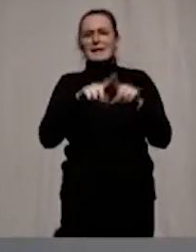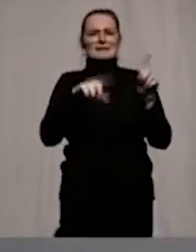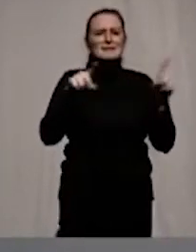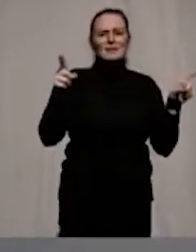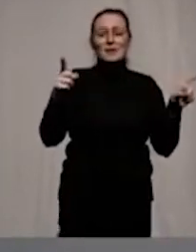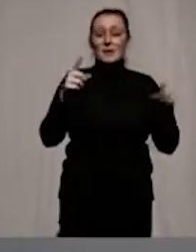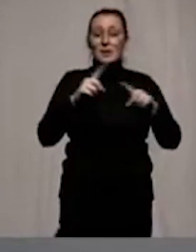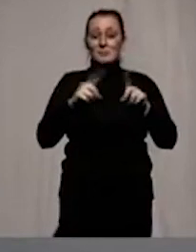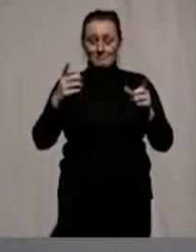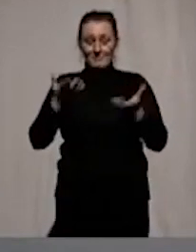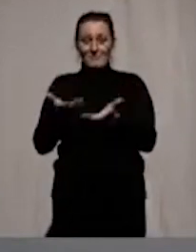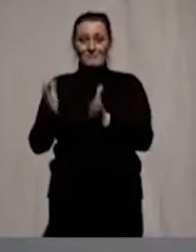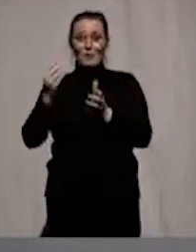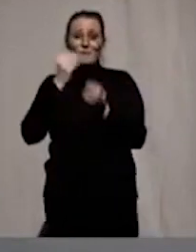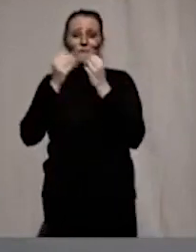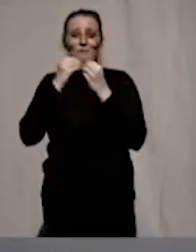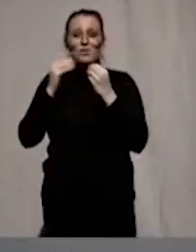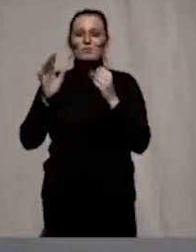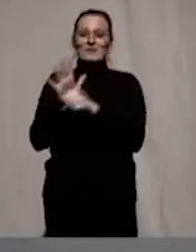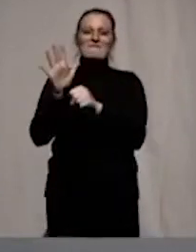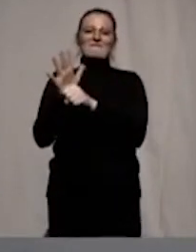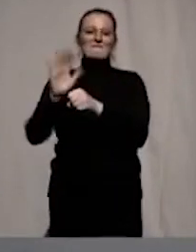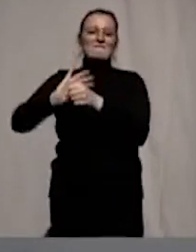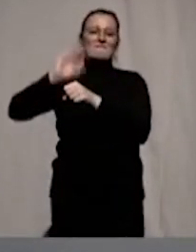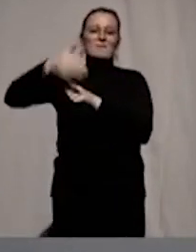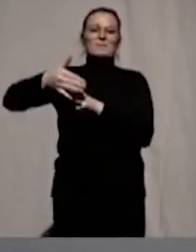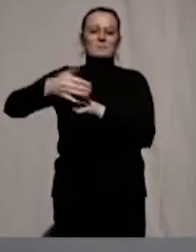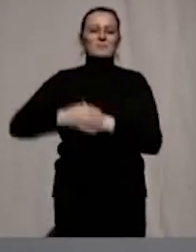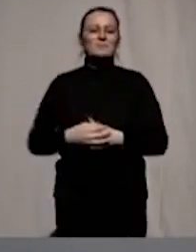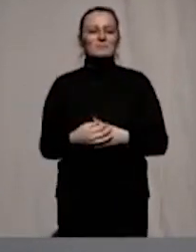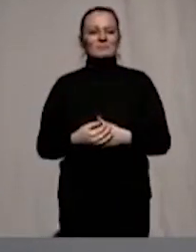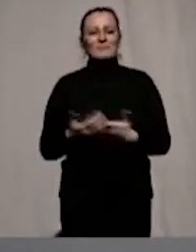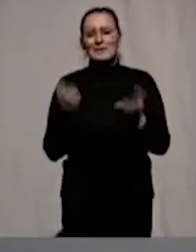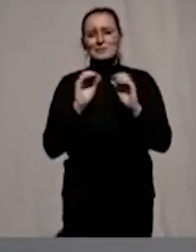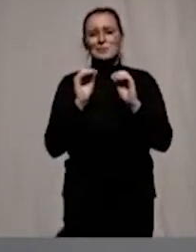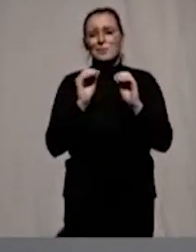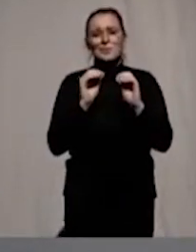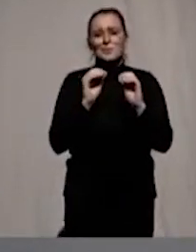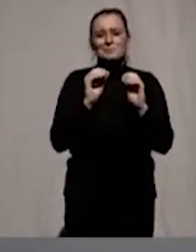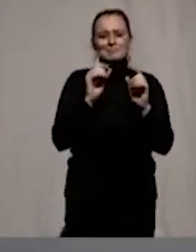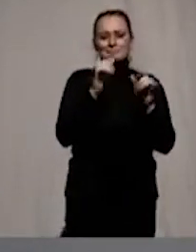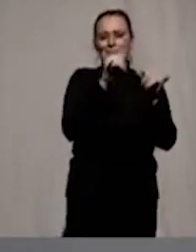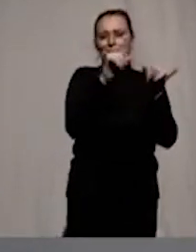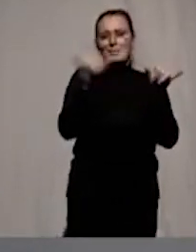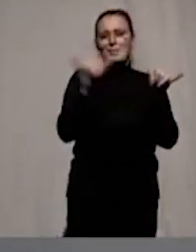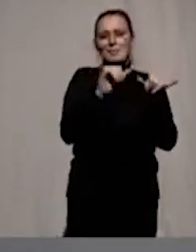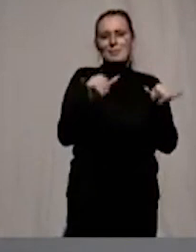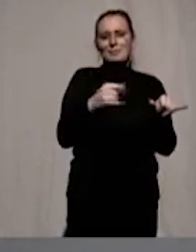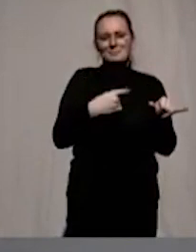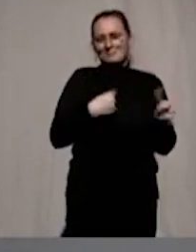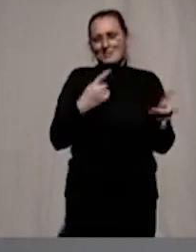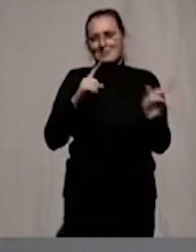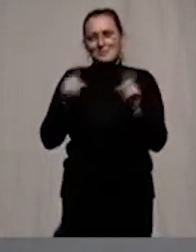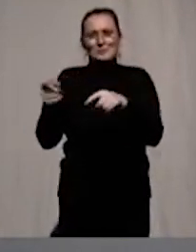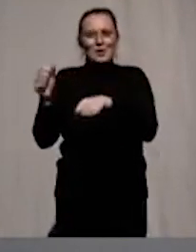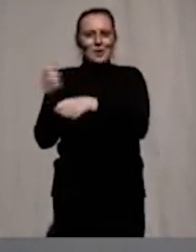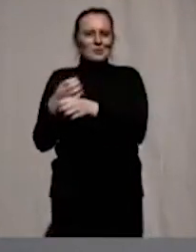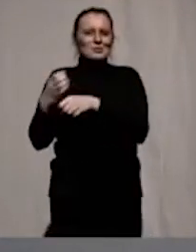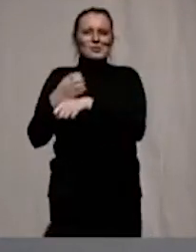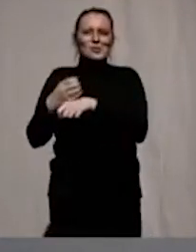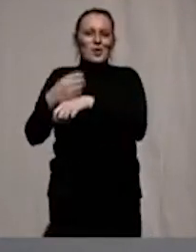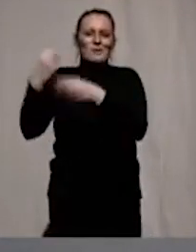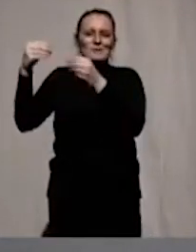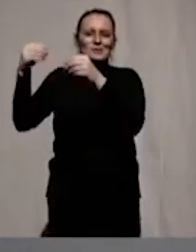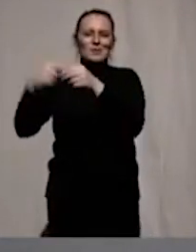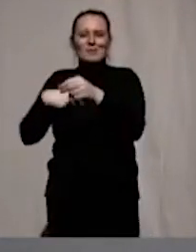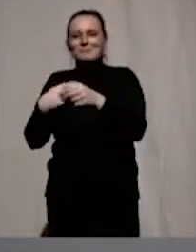None of it rhymes, but there's still a flow to it. Yeah. But that was just like, I was like in a coffee shop or something. I think I was doing homework, and I was like, oh yeah, I have my notebook. And this